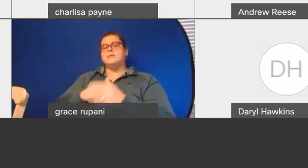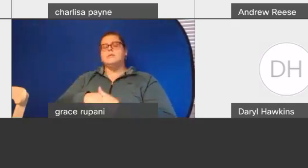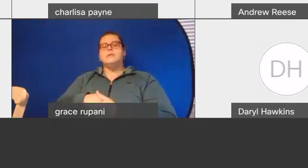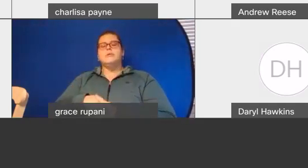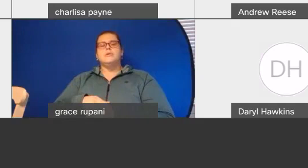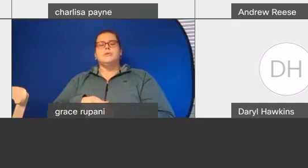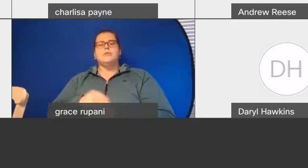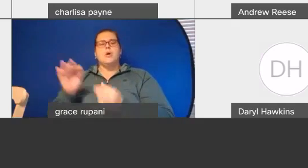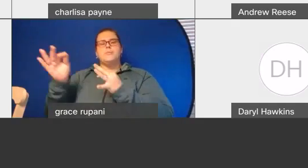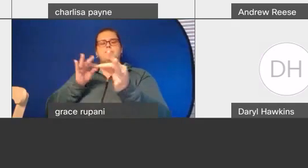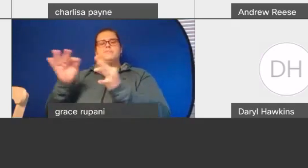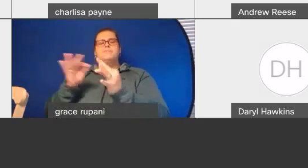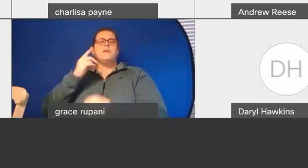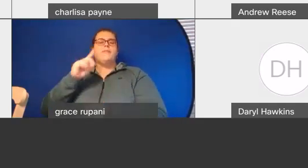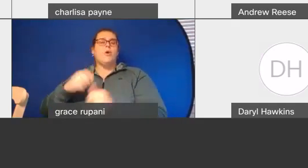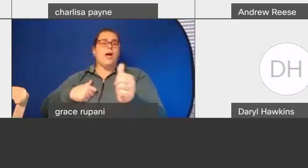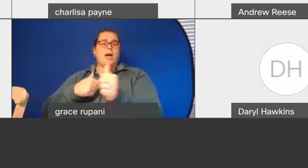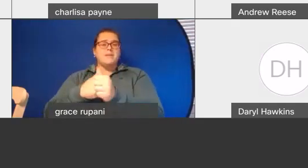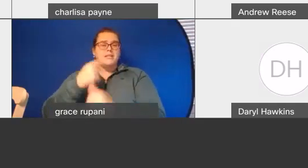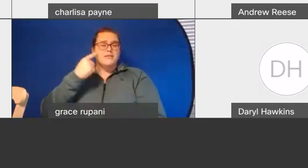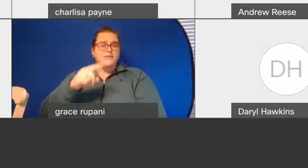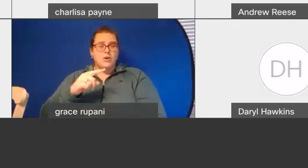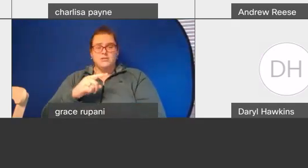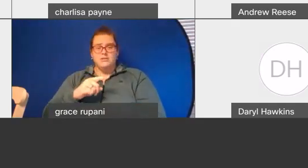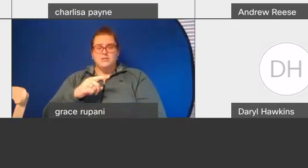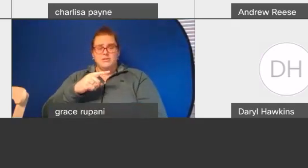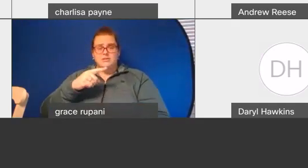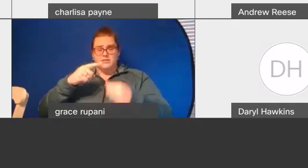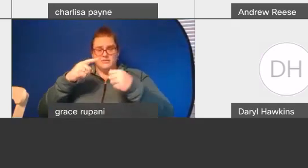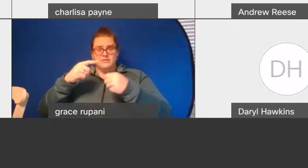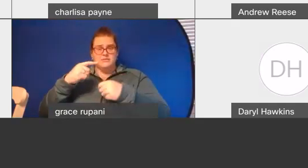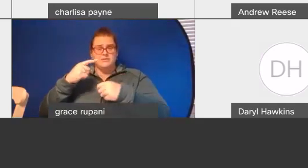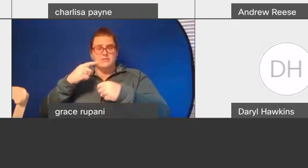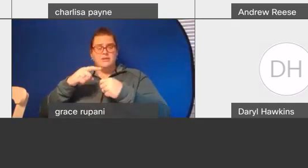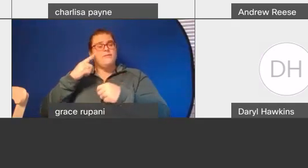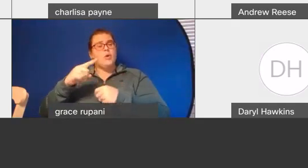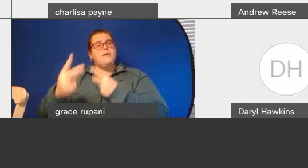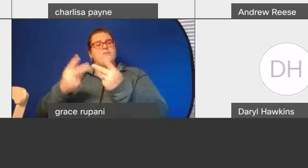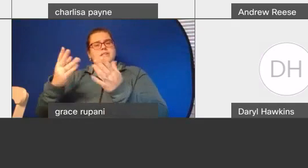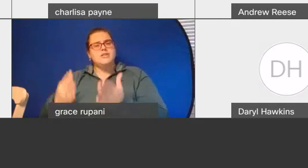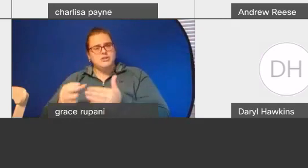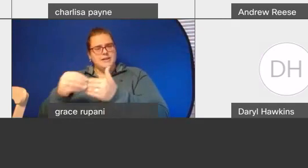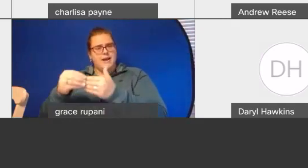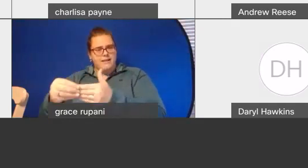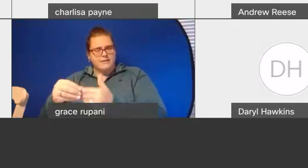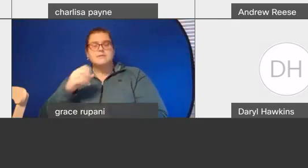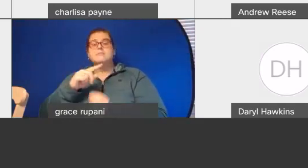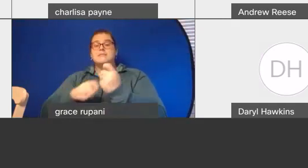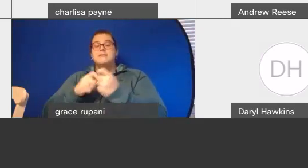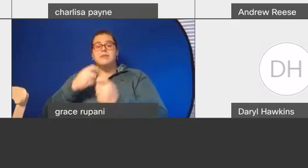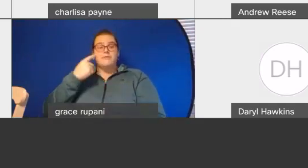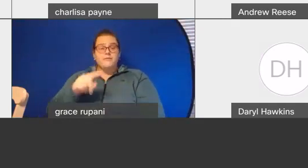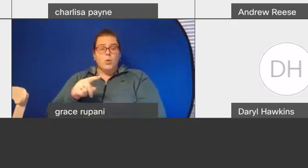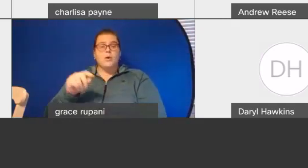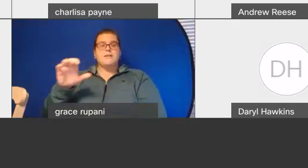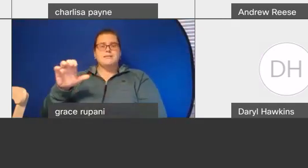as updates for the phase 2 guidance for visitors, specifically for the CMS's document that they released, we're not